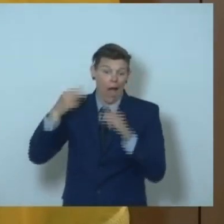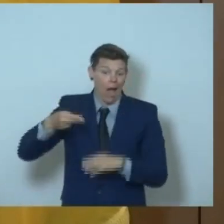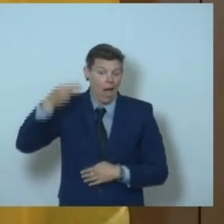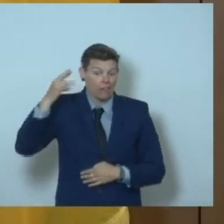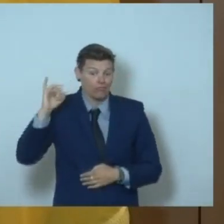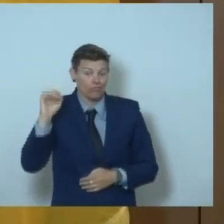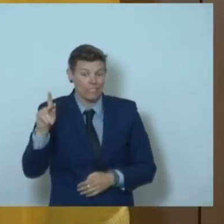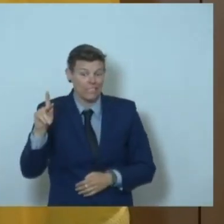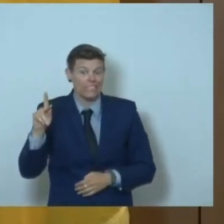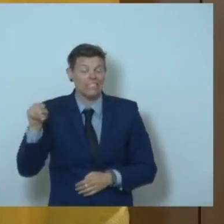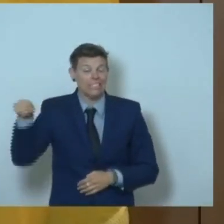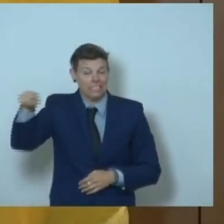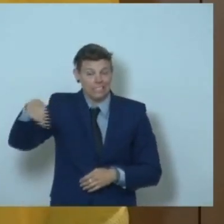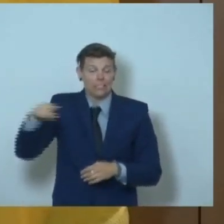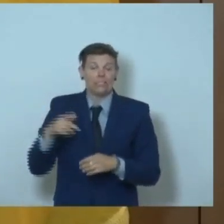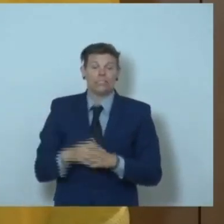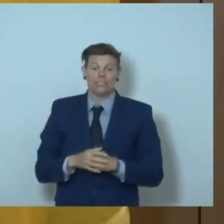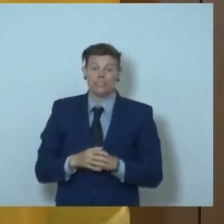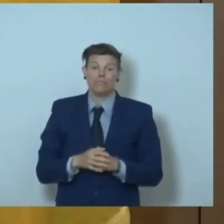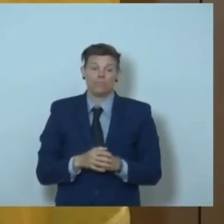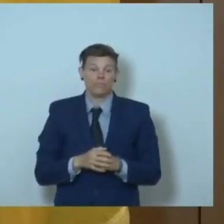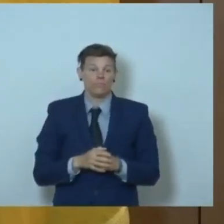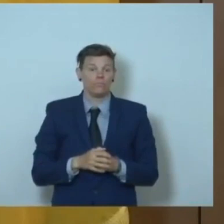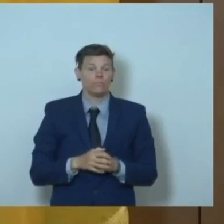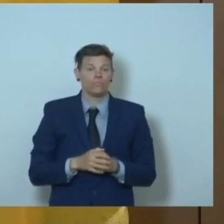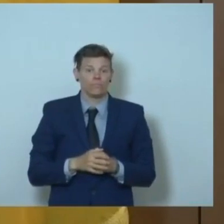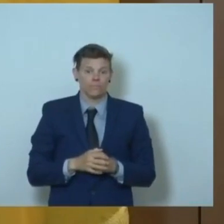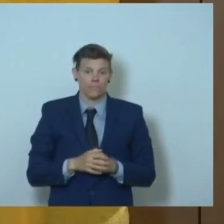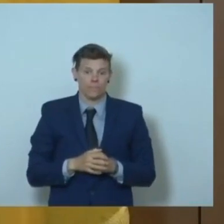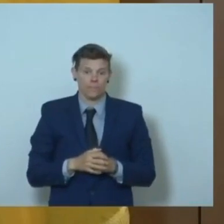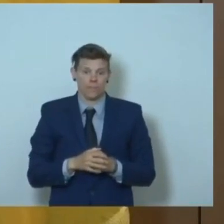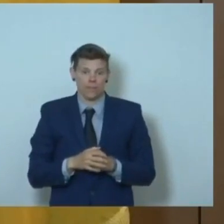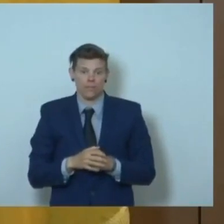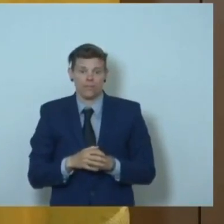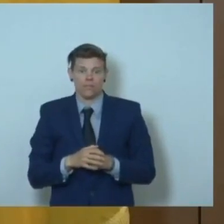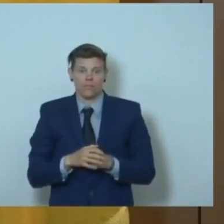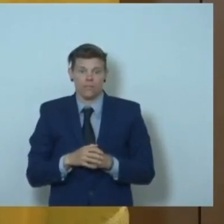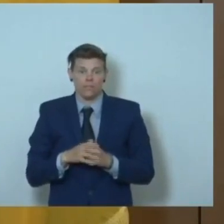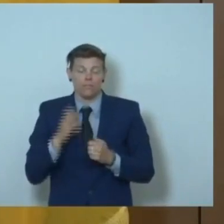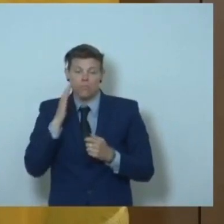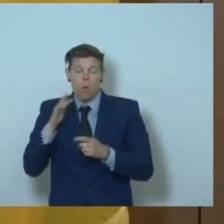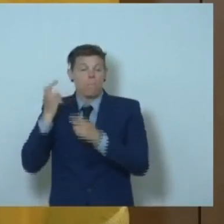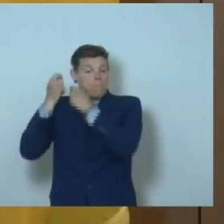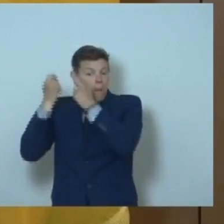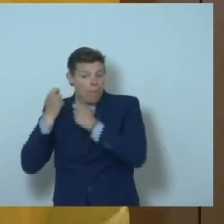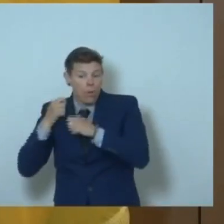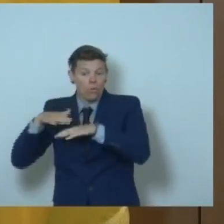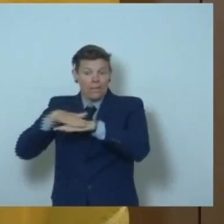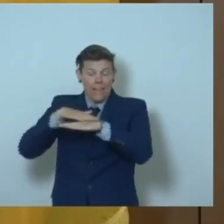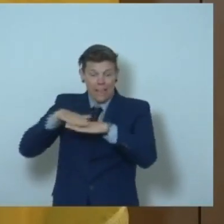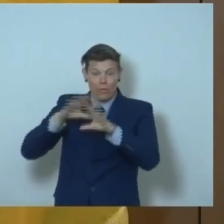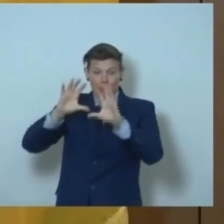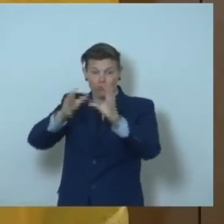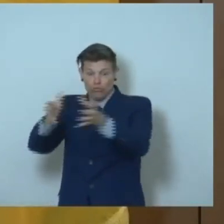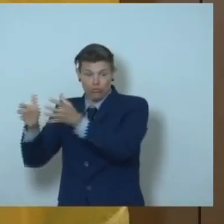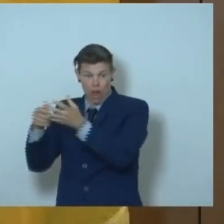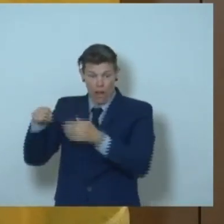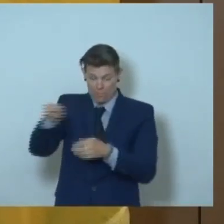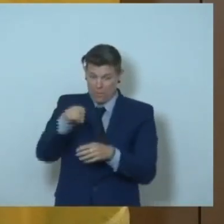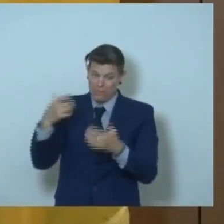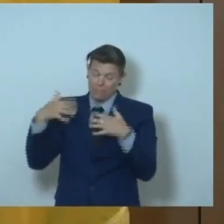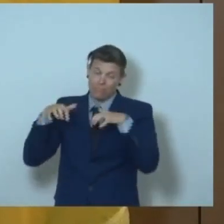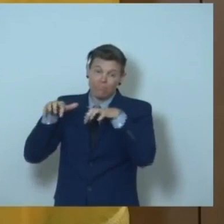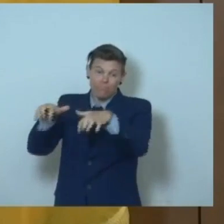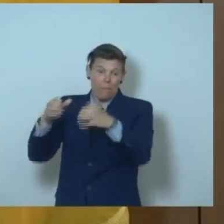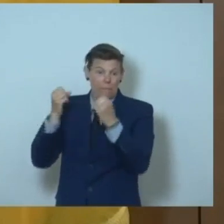of members, I'll do the surrounding Bernalillo County pueblos as an example, who many of them have incredible